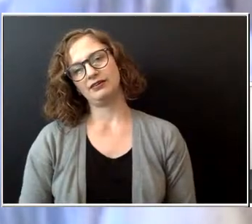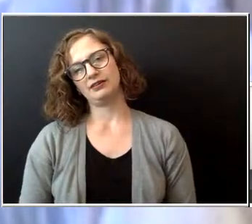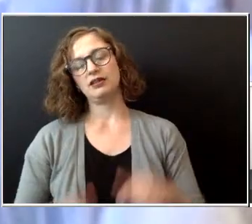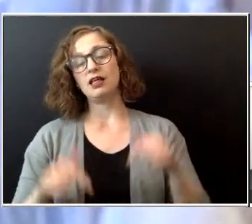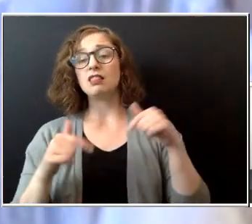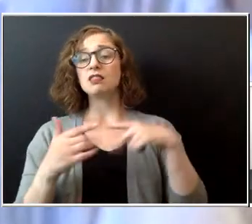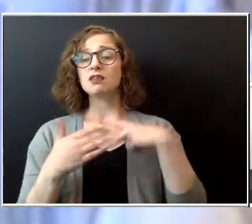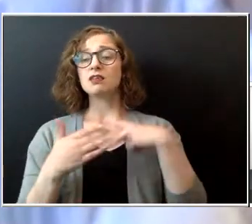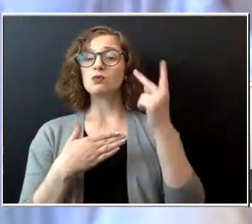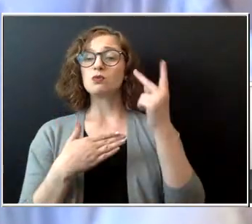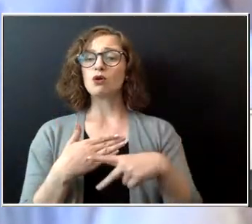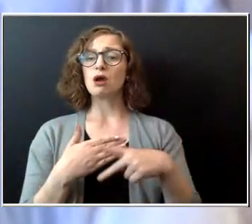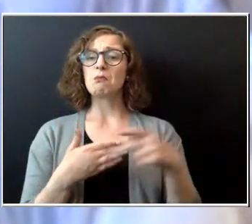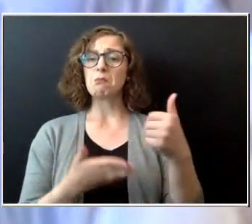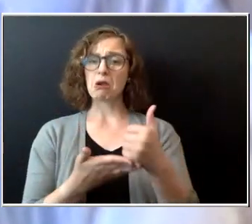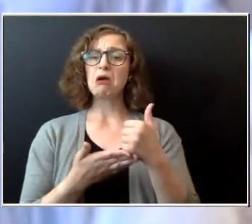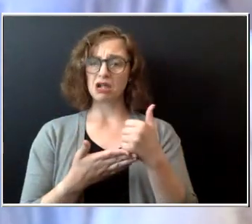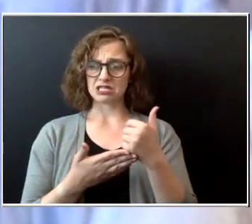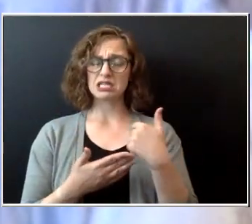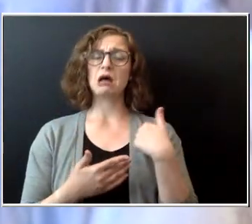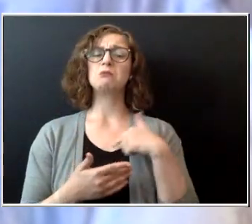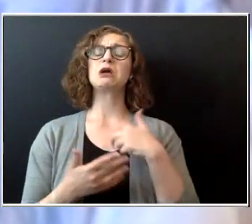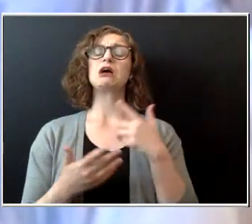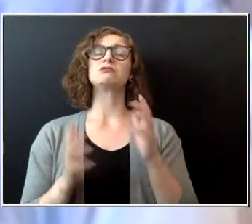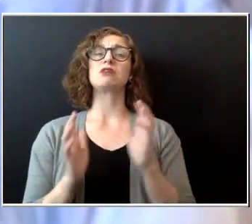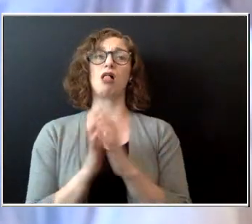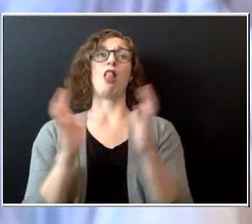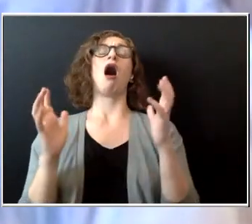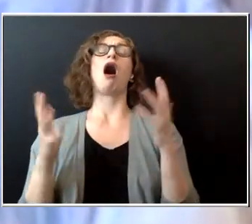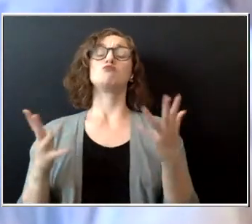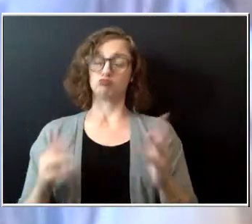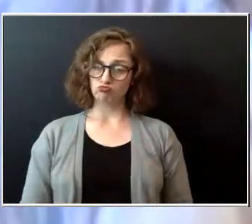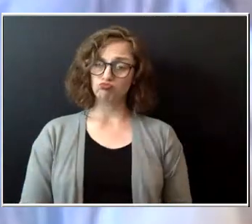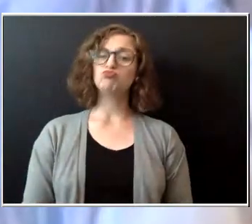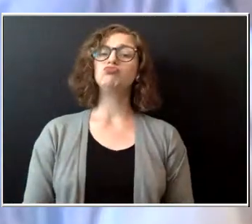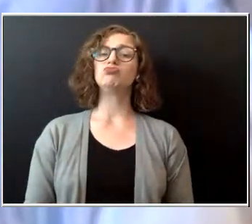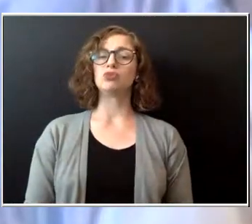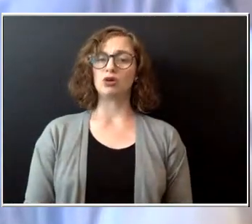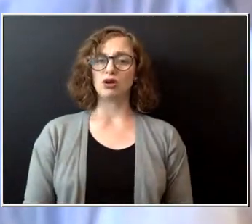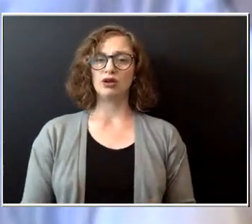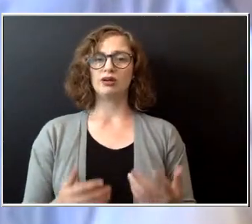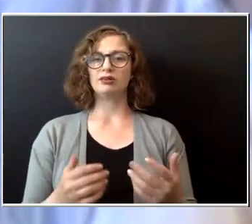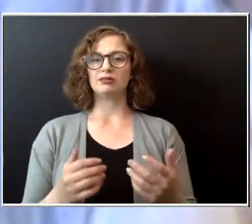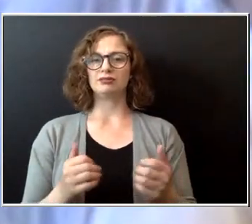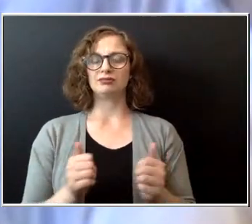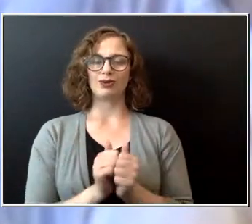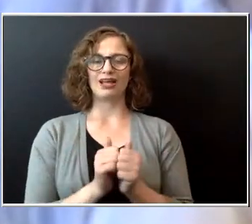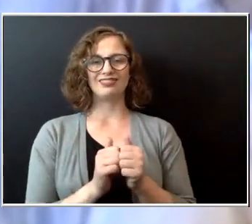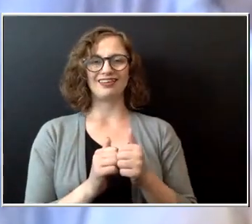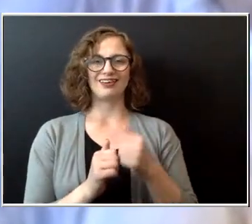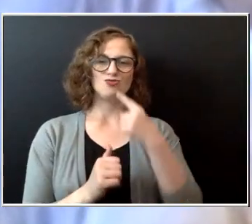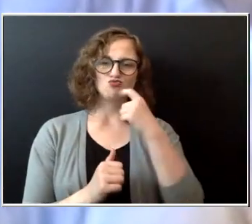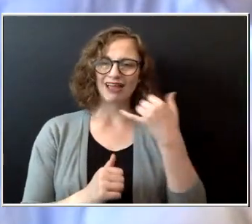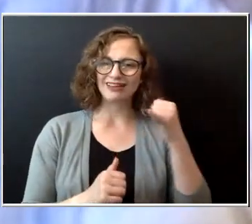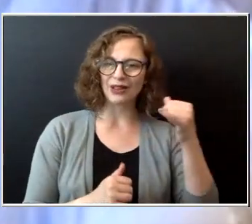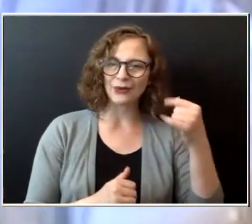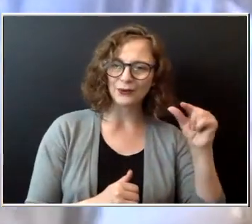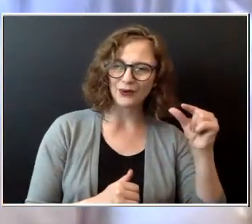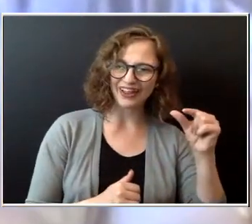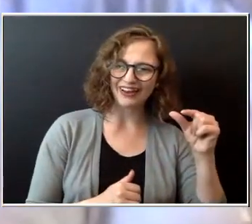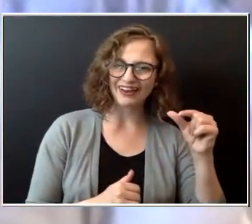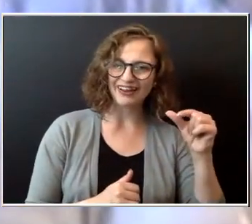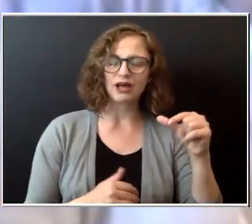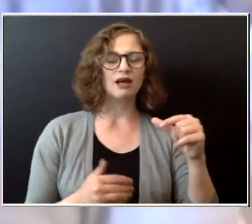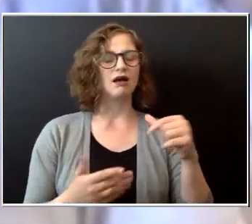a lot with the stoplight a lot, because the